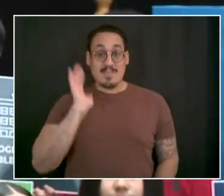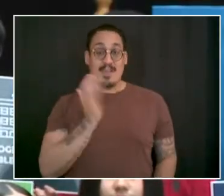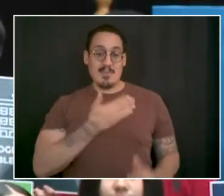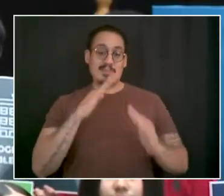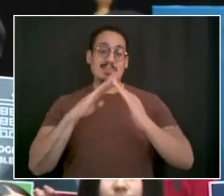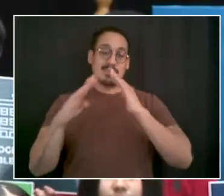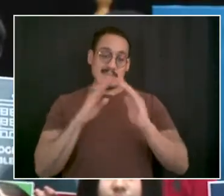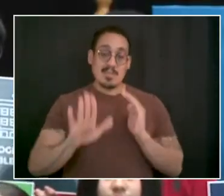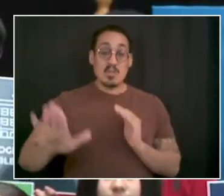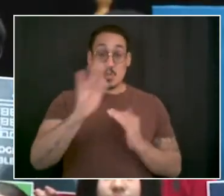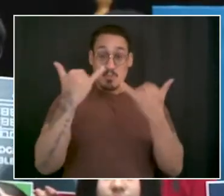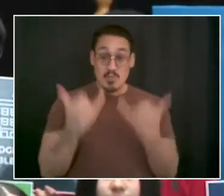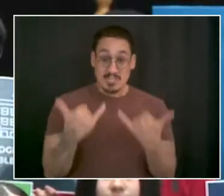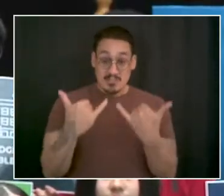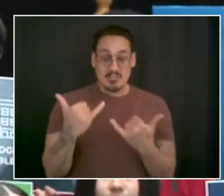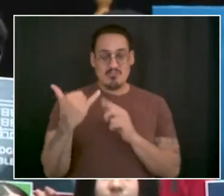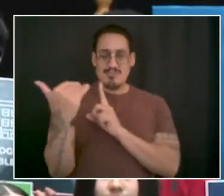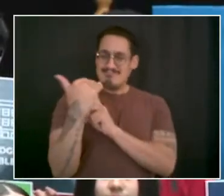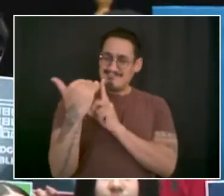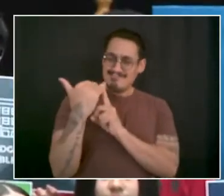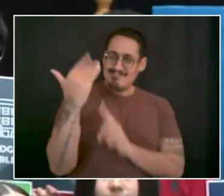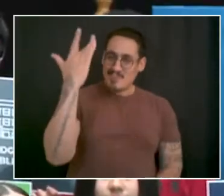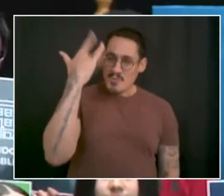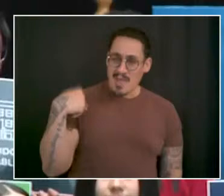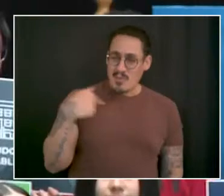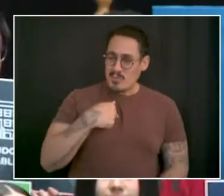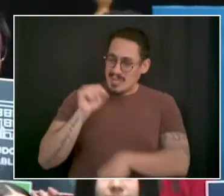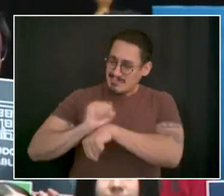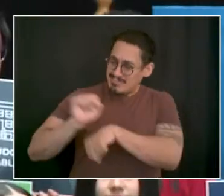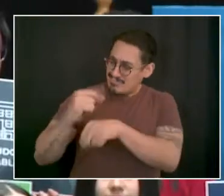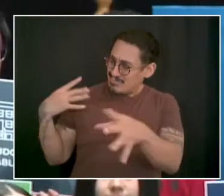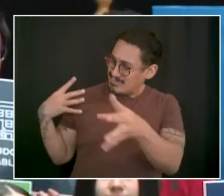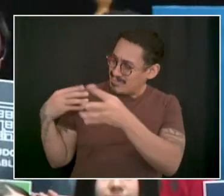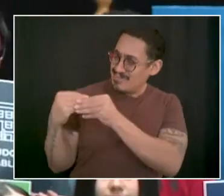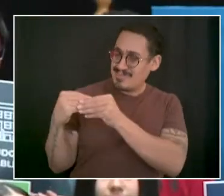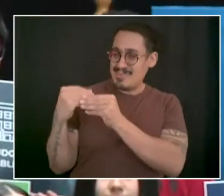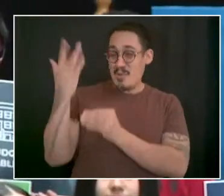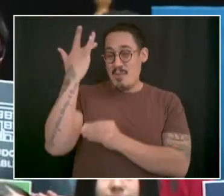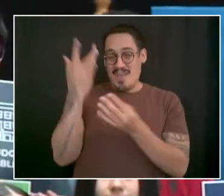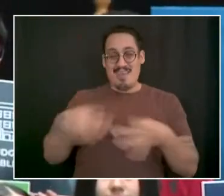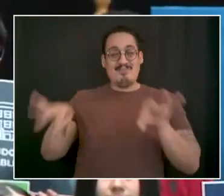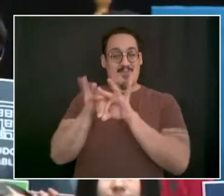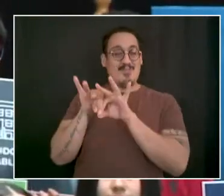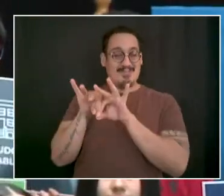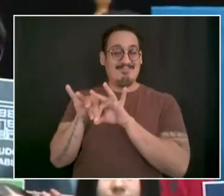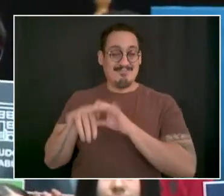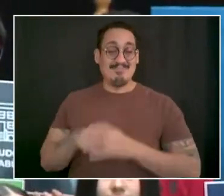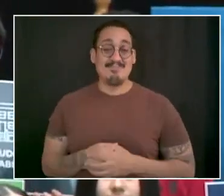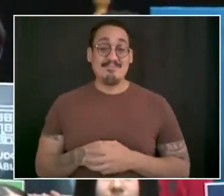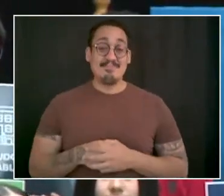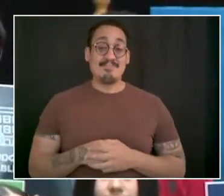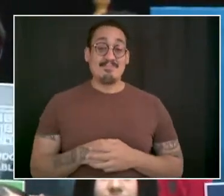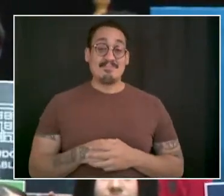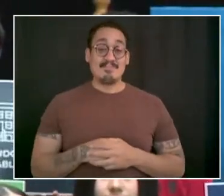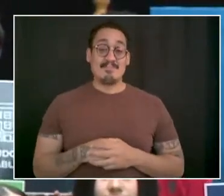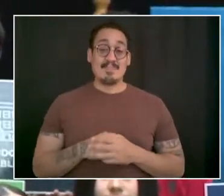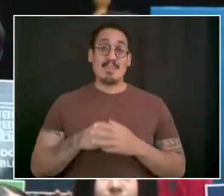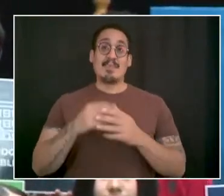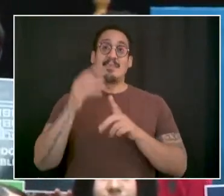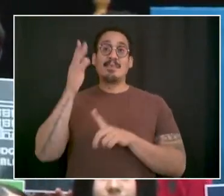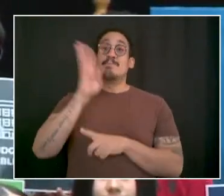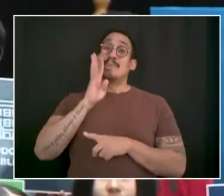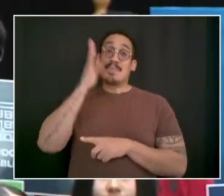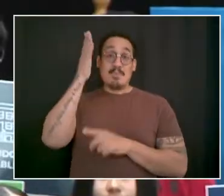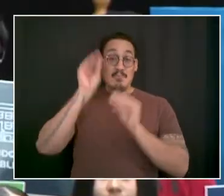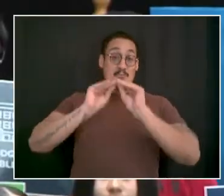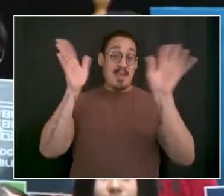presence reminds us why we do the work that we do and why it matters. Speaking of bright futures, I have the